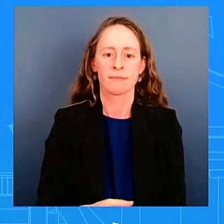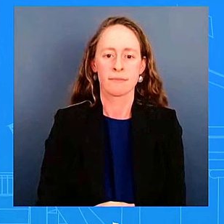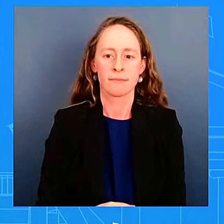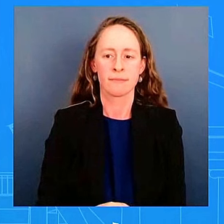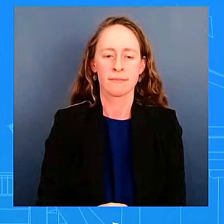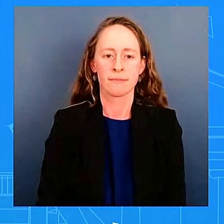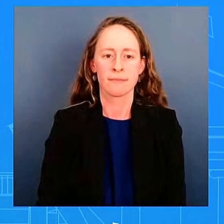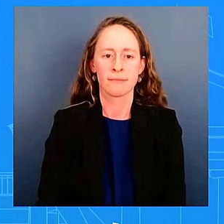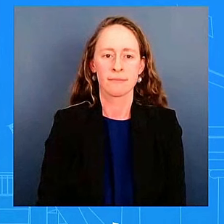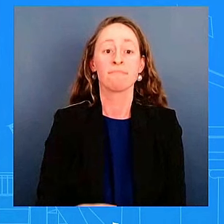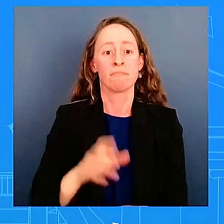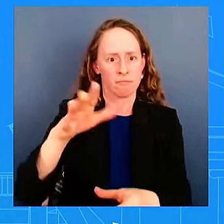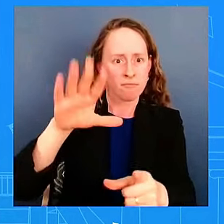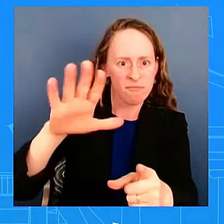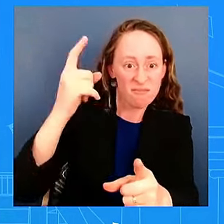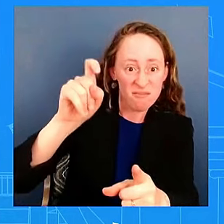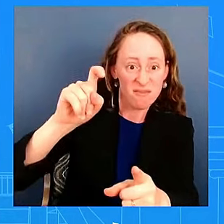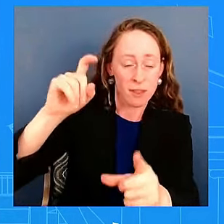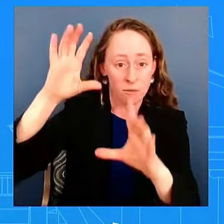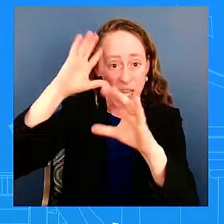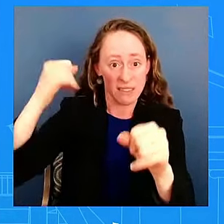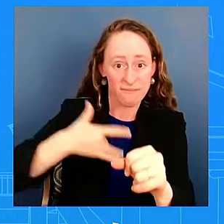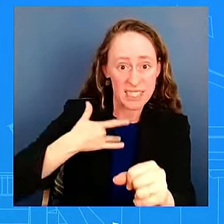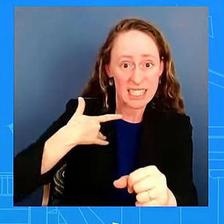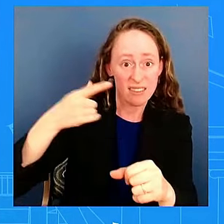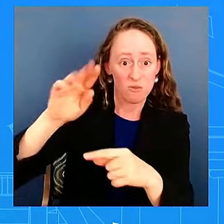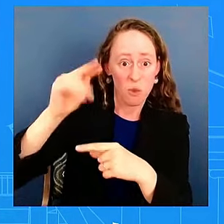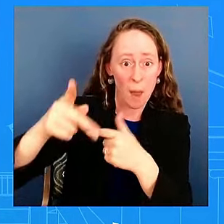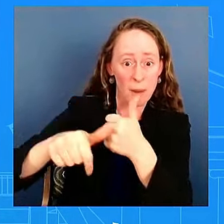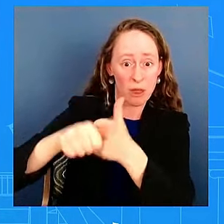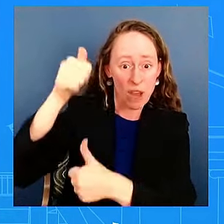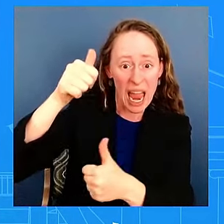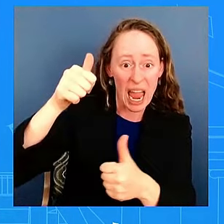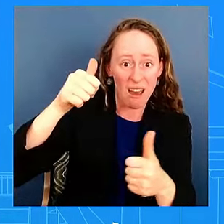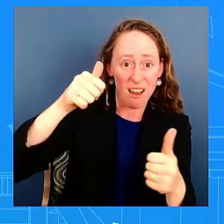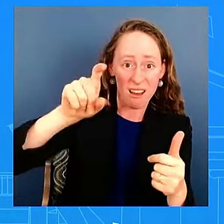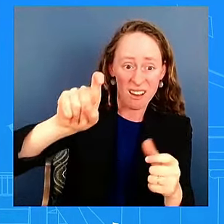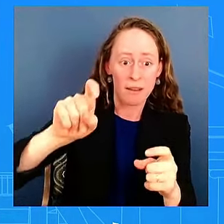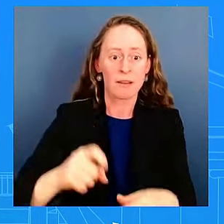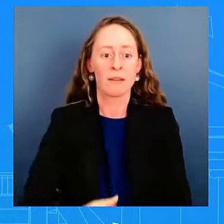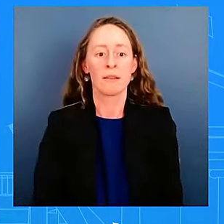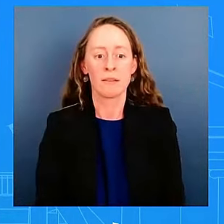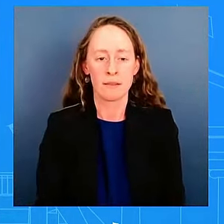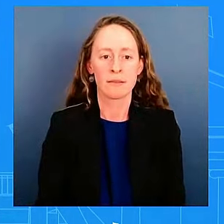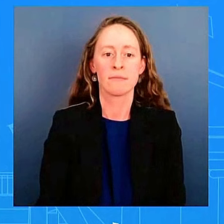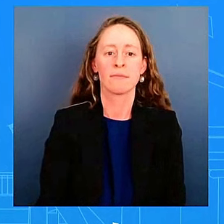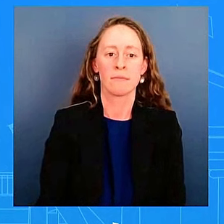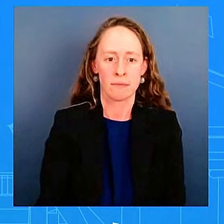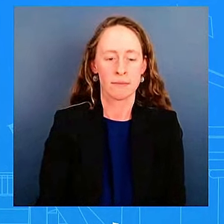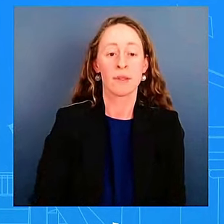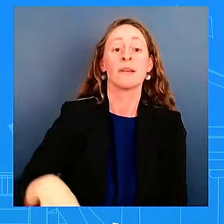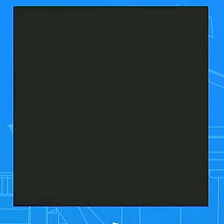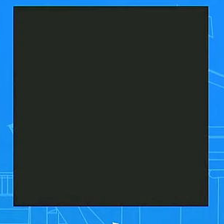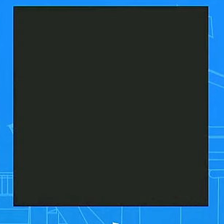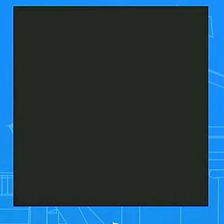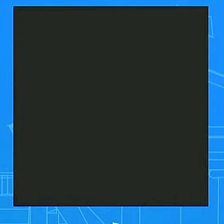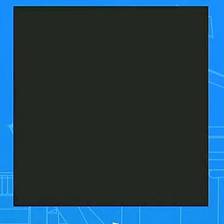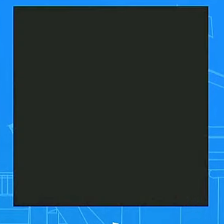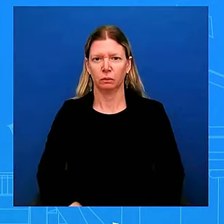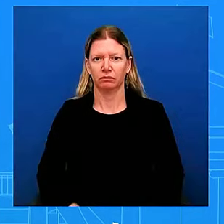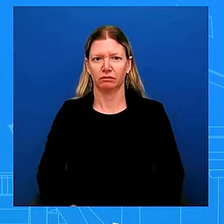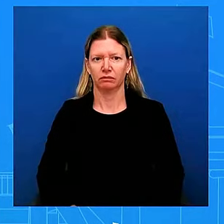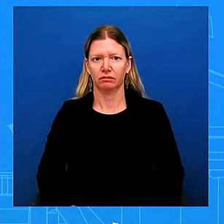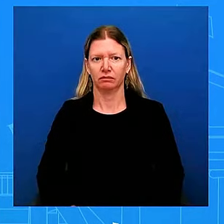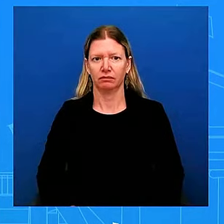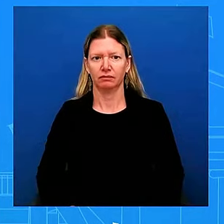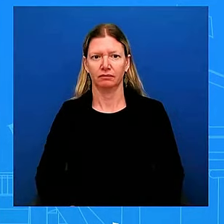Saturday. What happened on Saturday was horrific. It was. It was sick, as the president said. And we got to